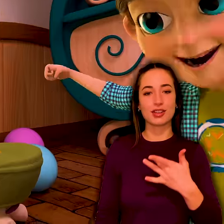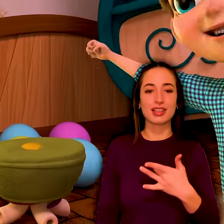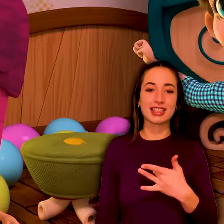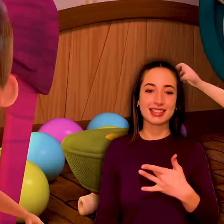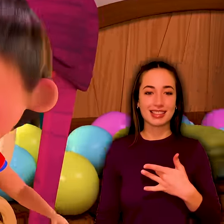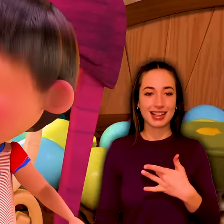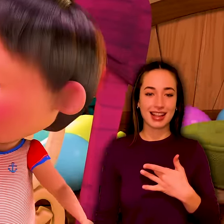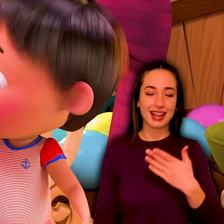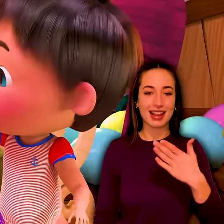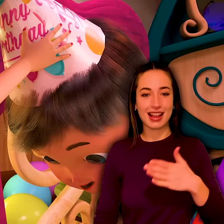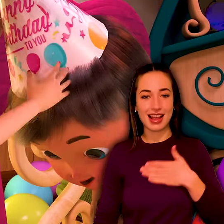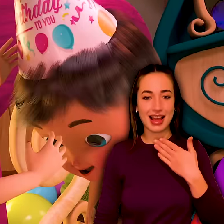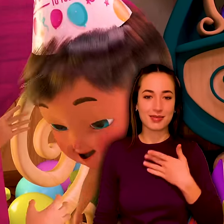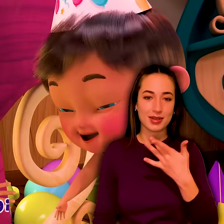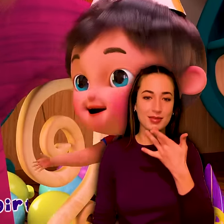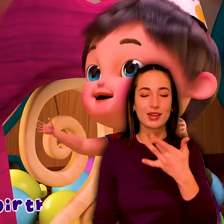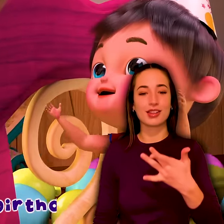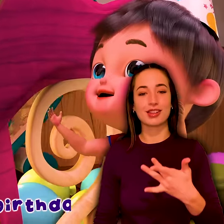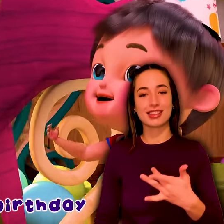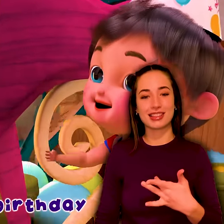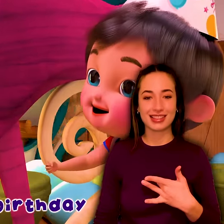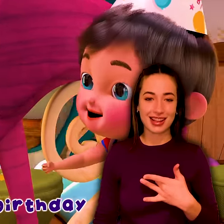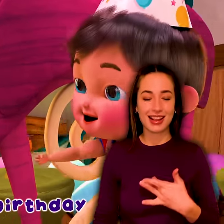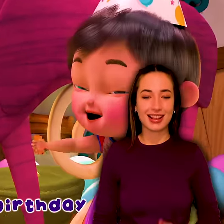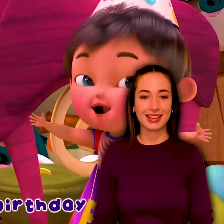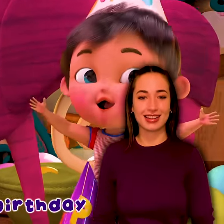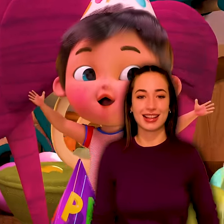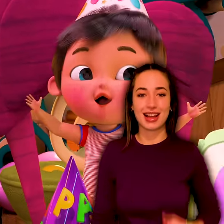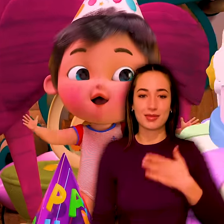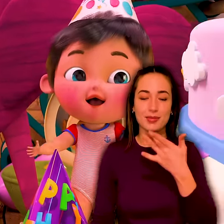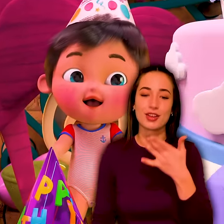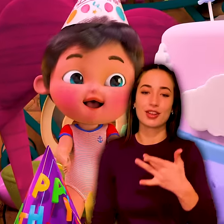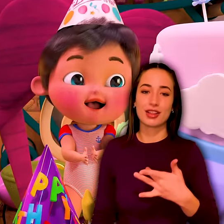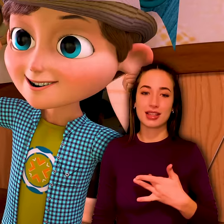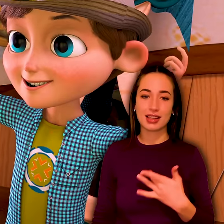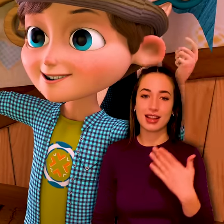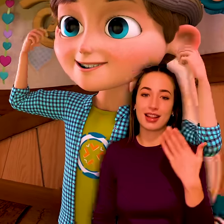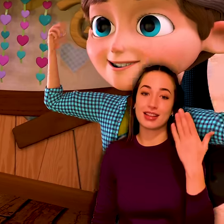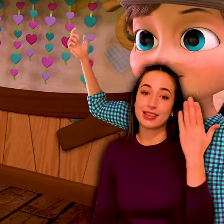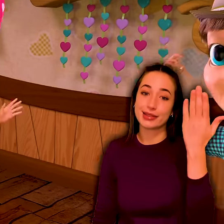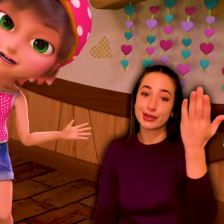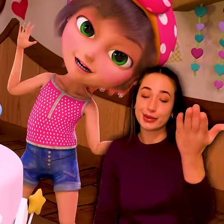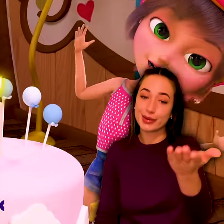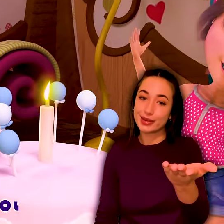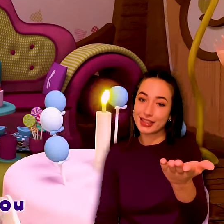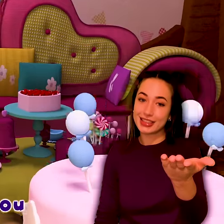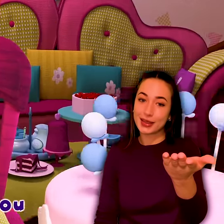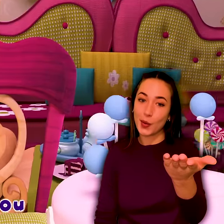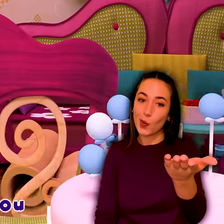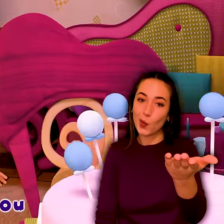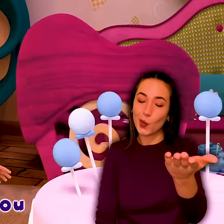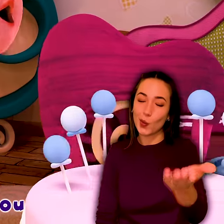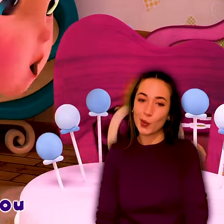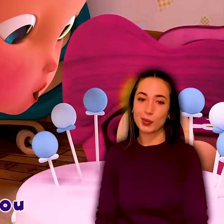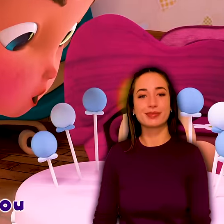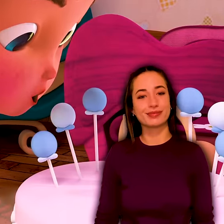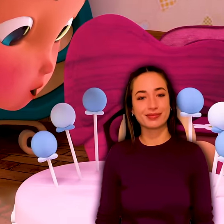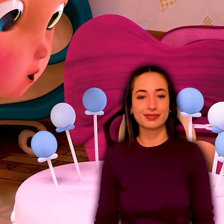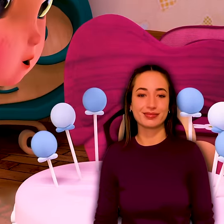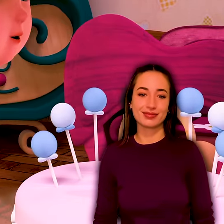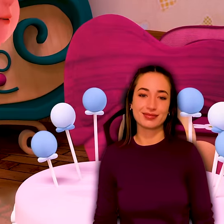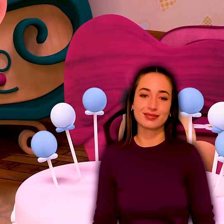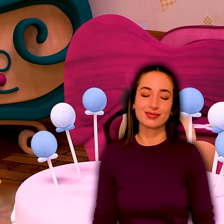happy birthday happy birthday happy birthday to you